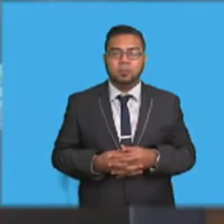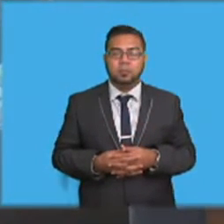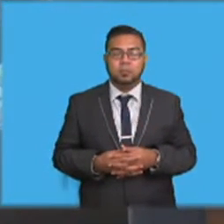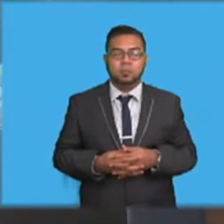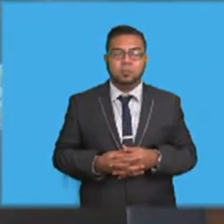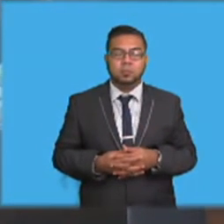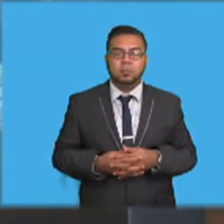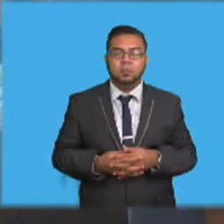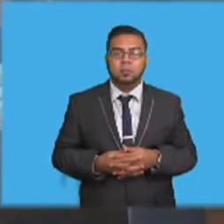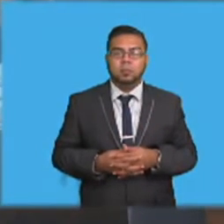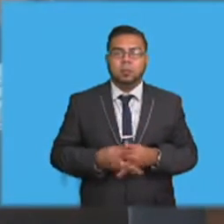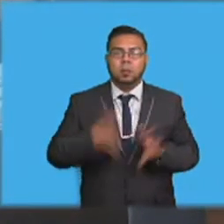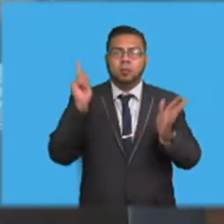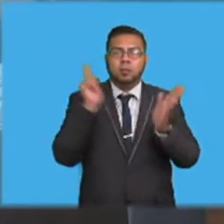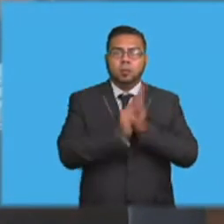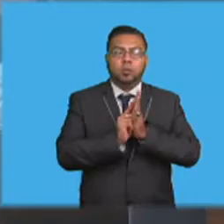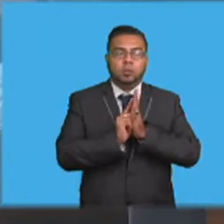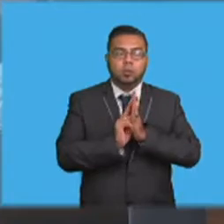this industry